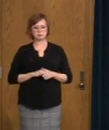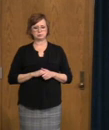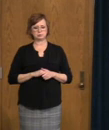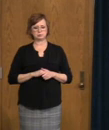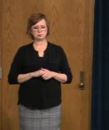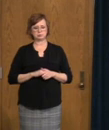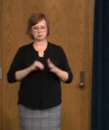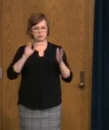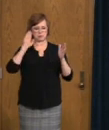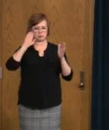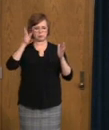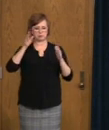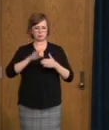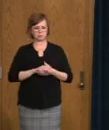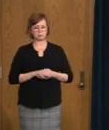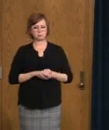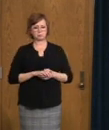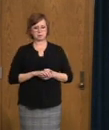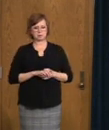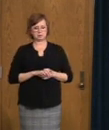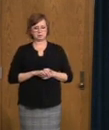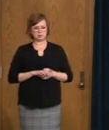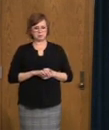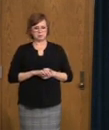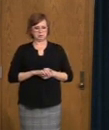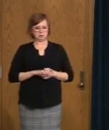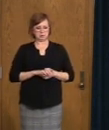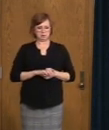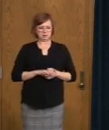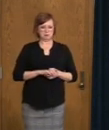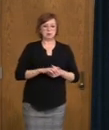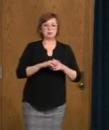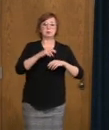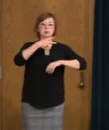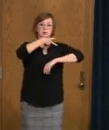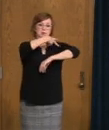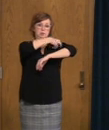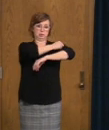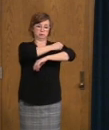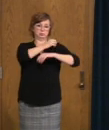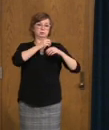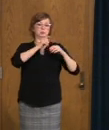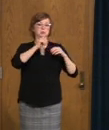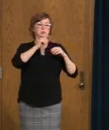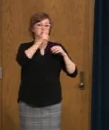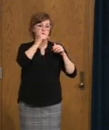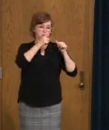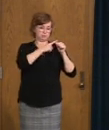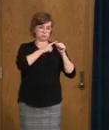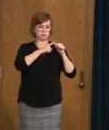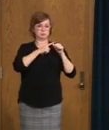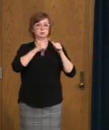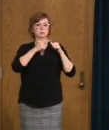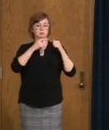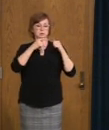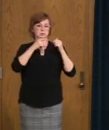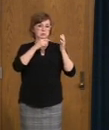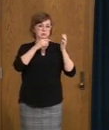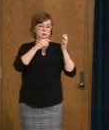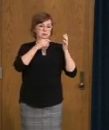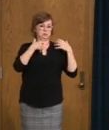Hi. Now, healthcare workers will be getting those first injections in Saskatchewan when you start the first phase,